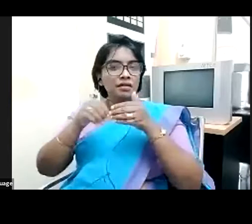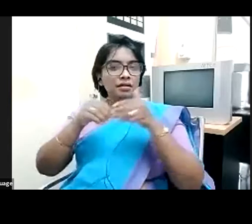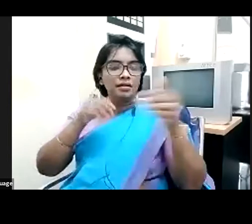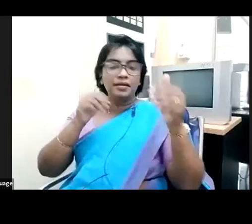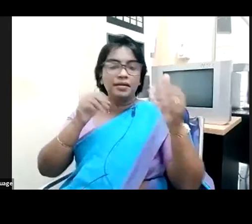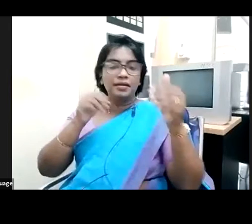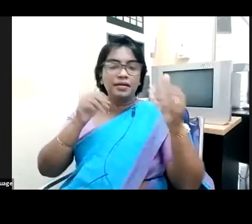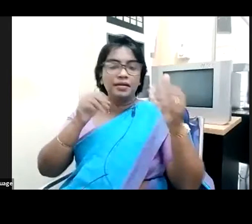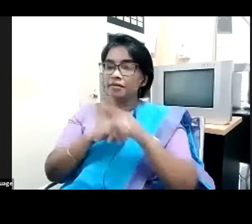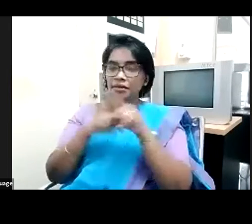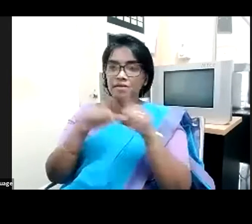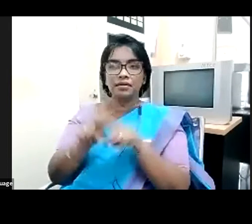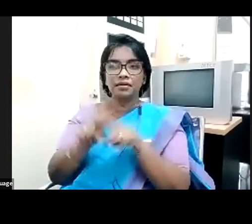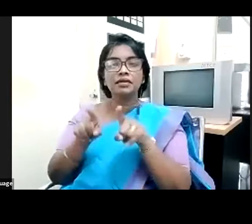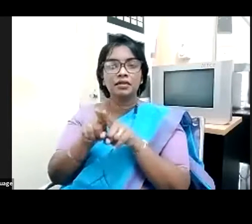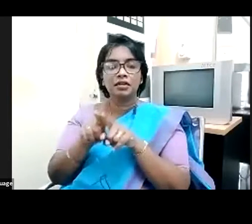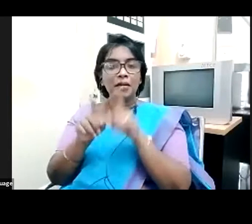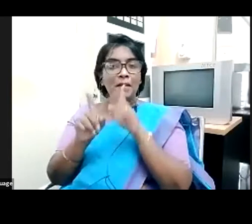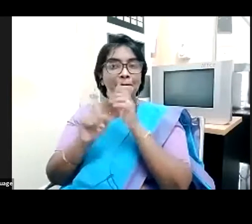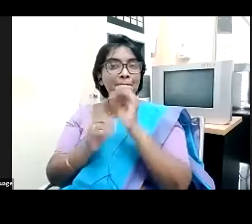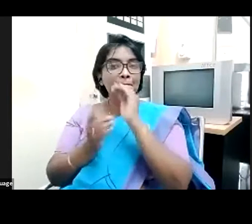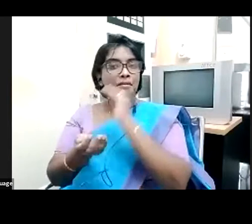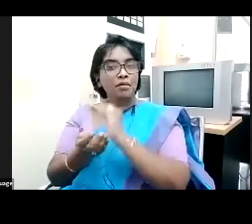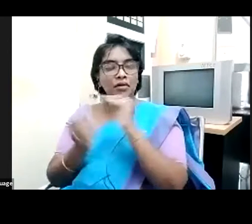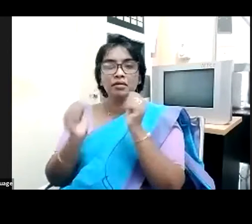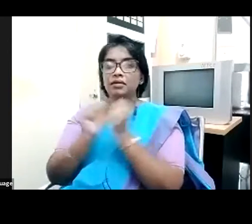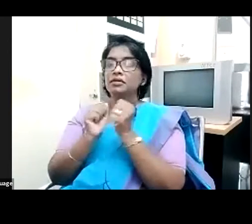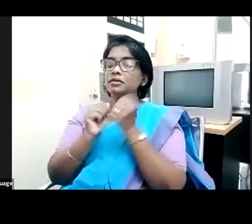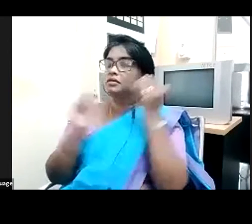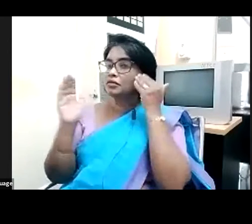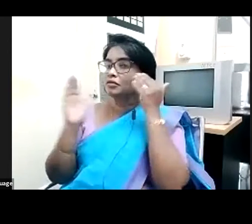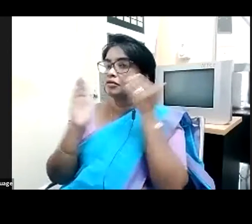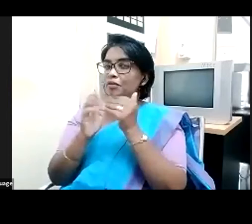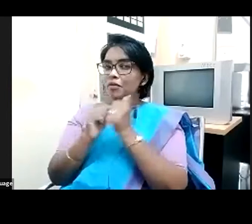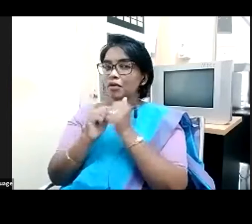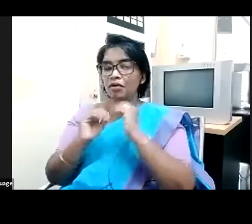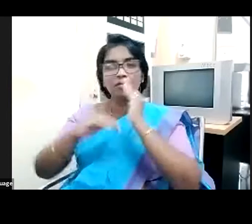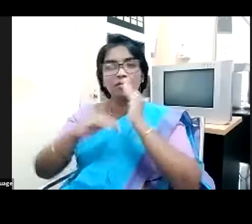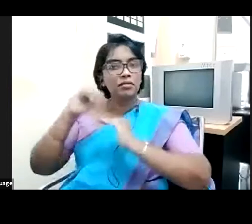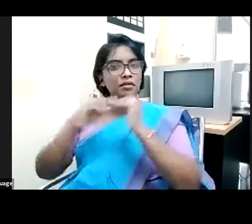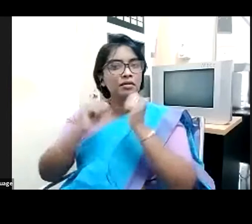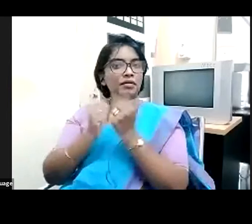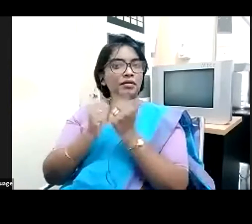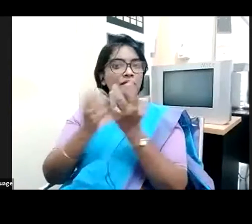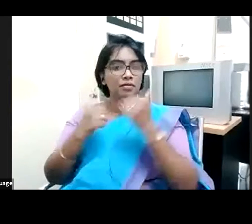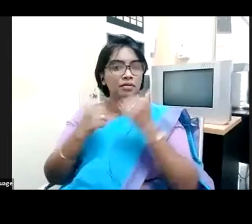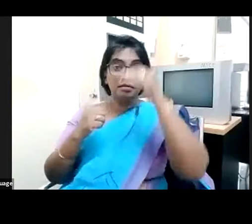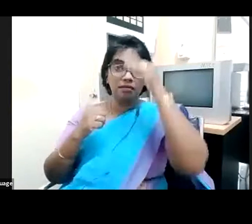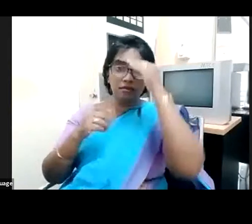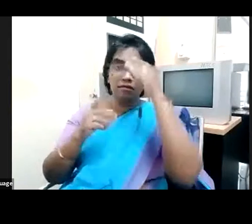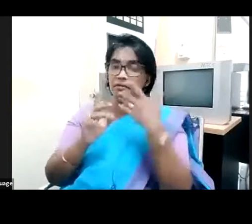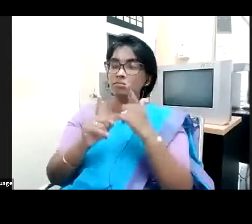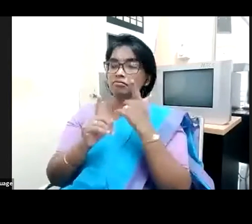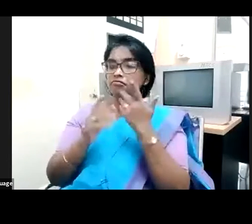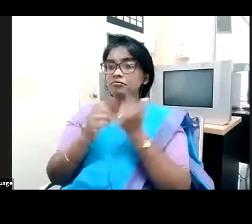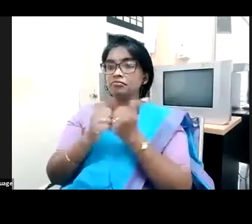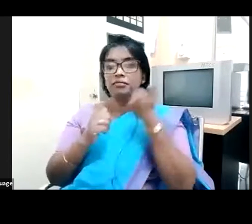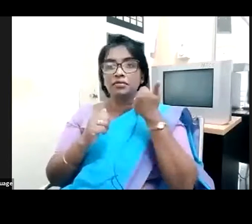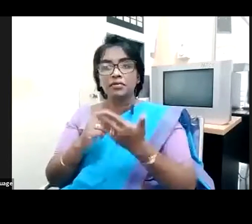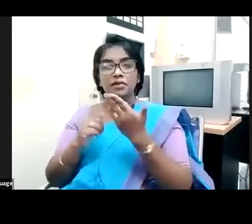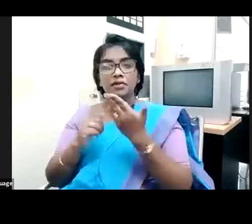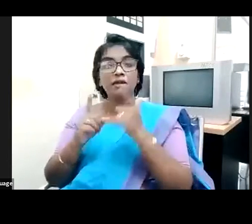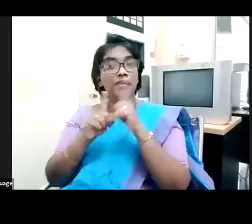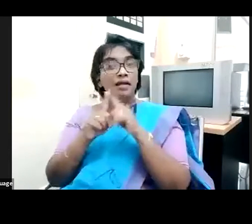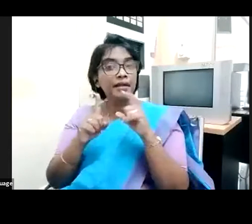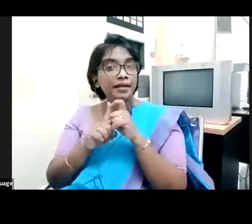interpersonal skills, self-leadership, and education. Education can give you digital skills and all the other aspects,